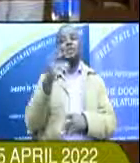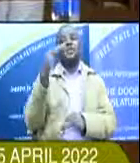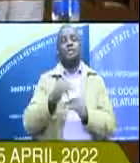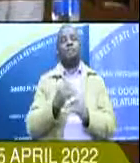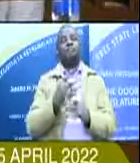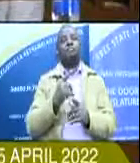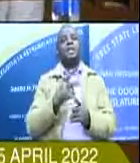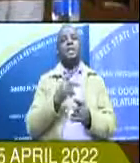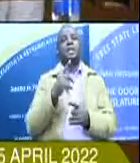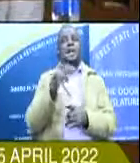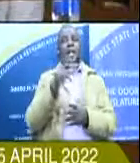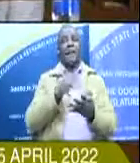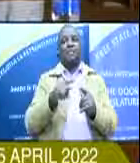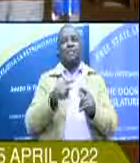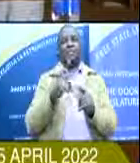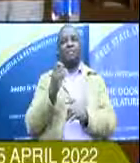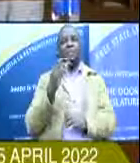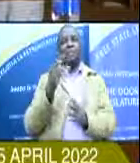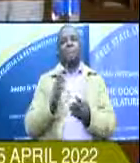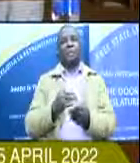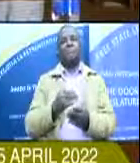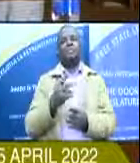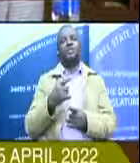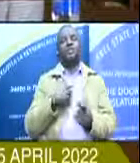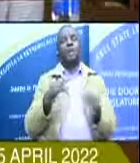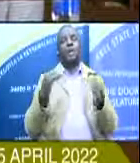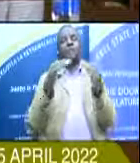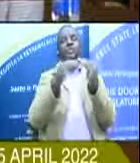reduced the vacancy rate to meet the demand for health